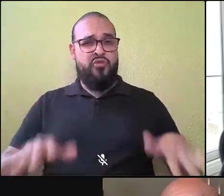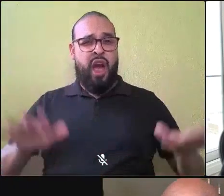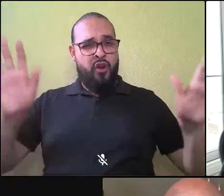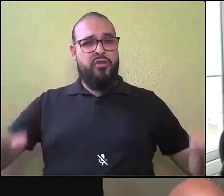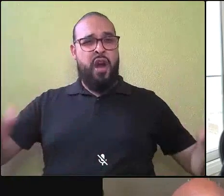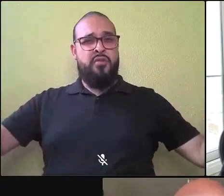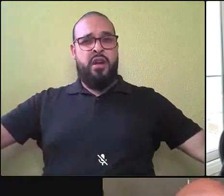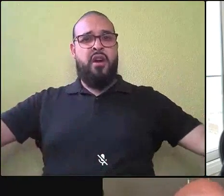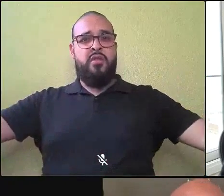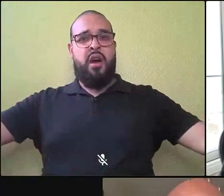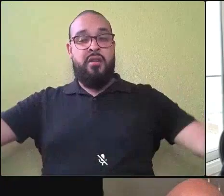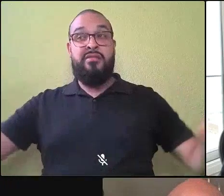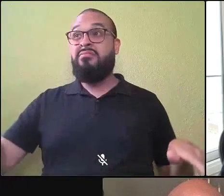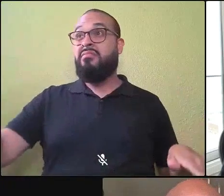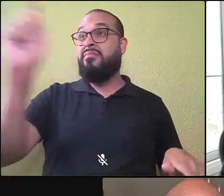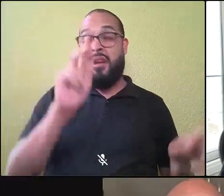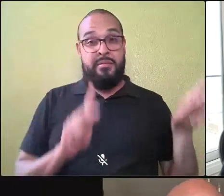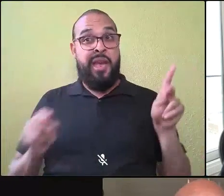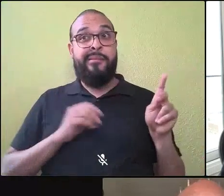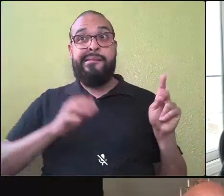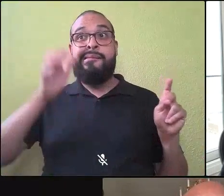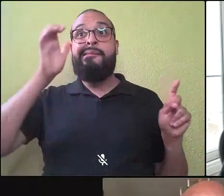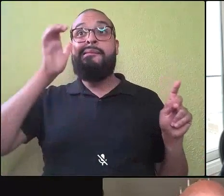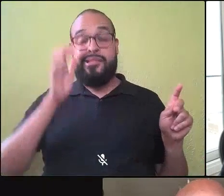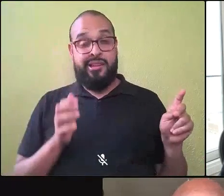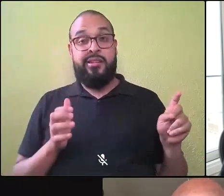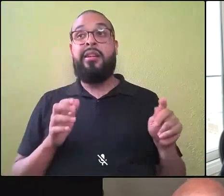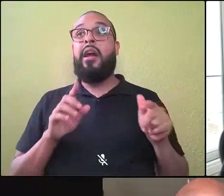listening and who they impact to. And sooner or later, they come back around